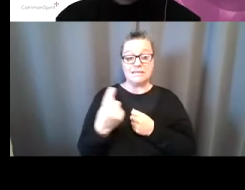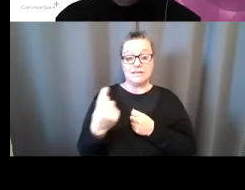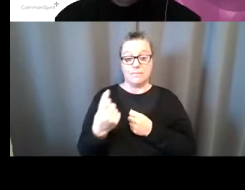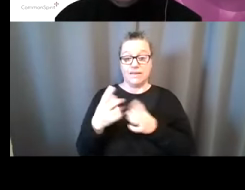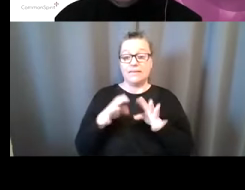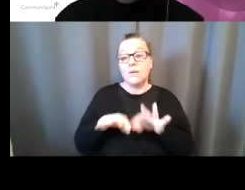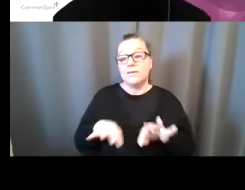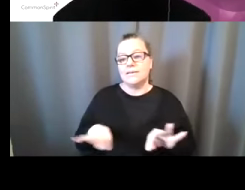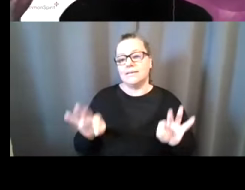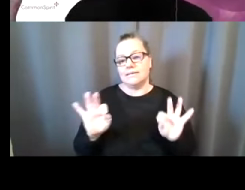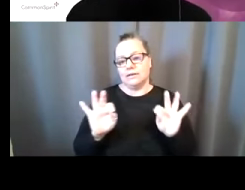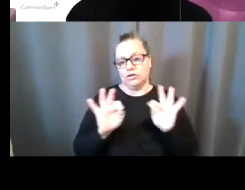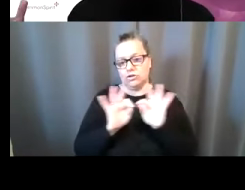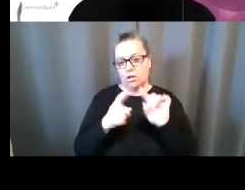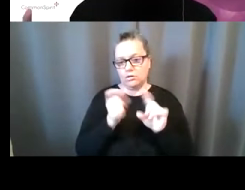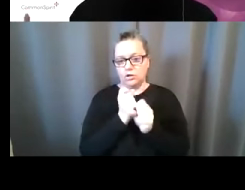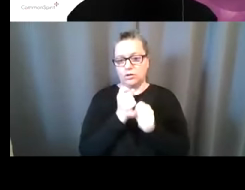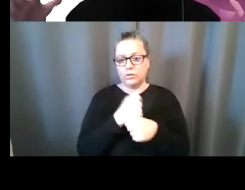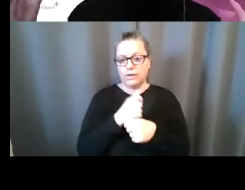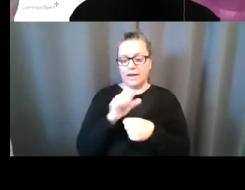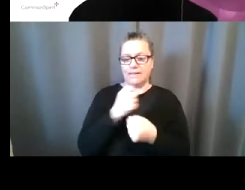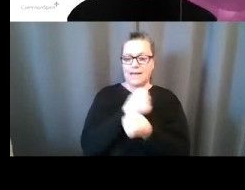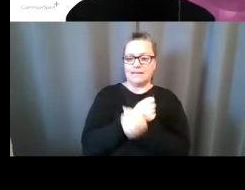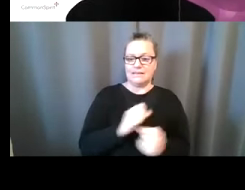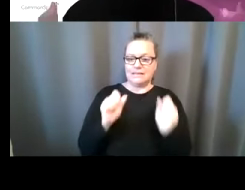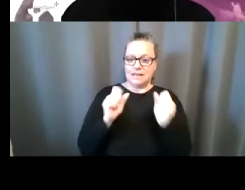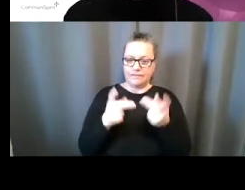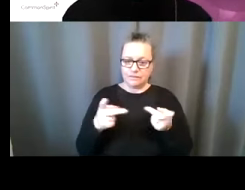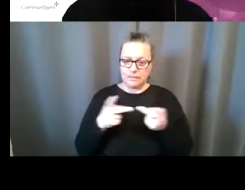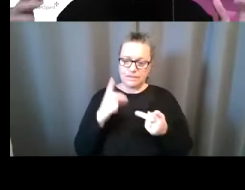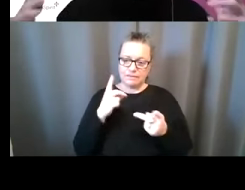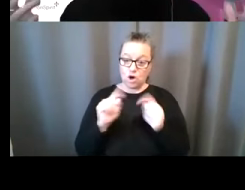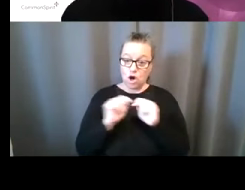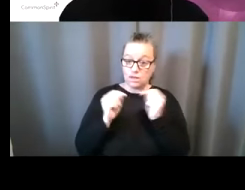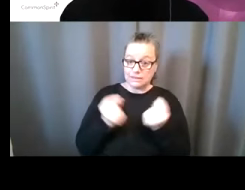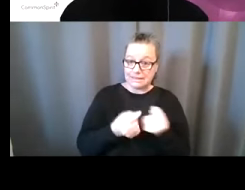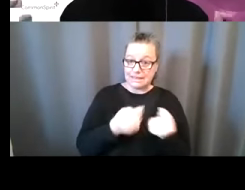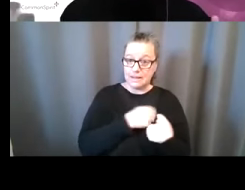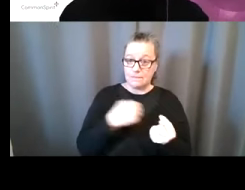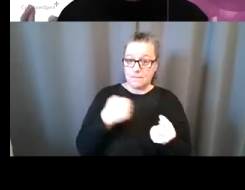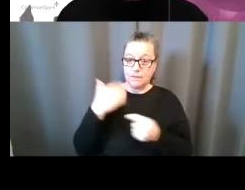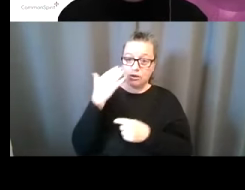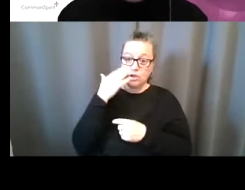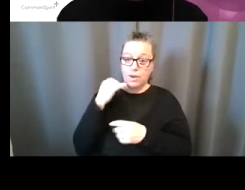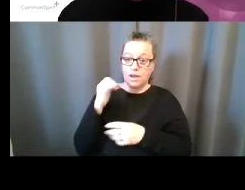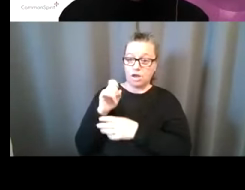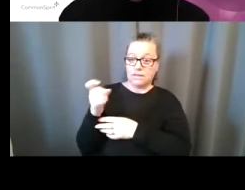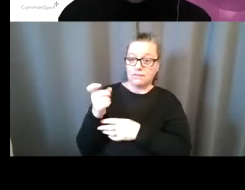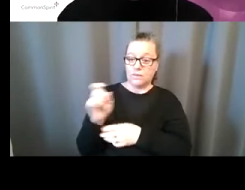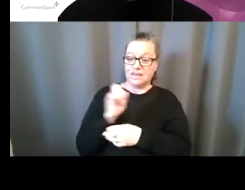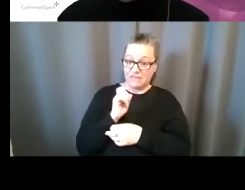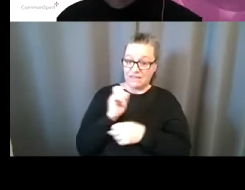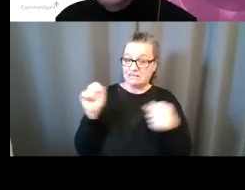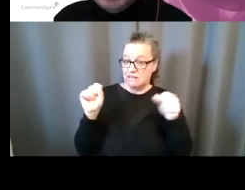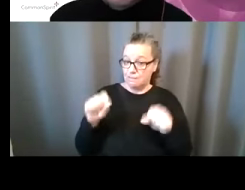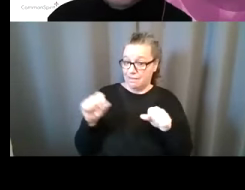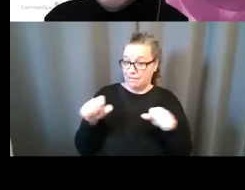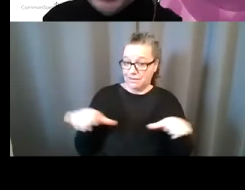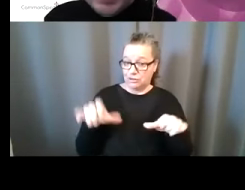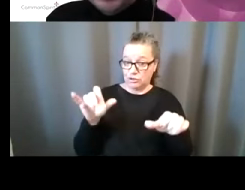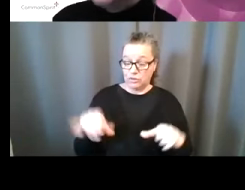essential to creating that safe space for our team members, knowing that our executives was giving us the agency to do that. So in